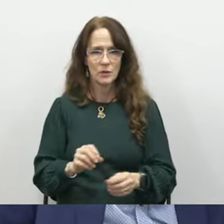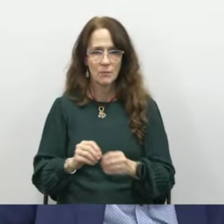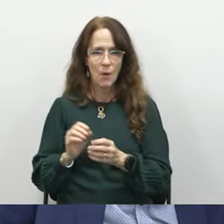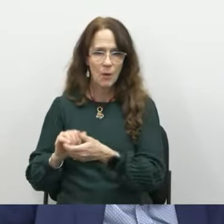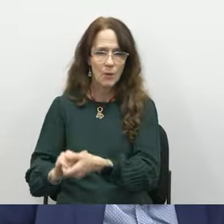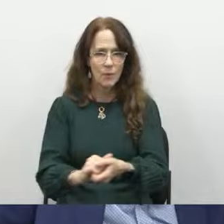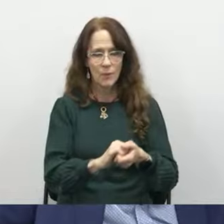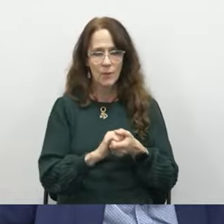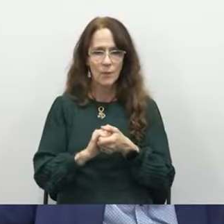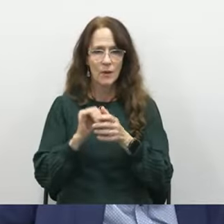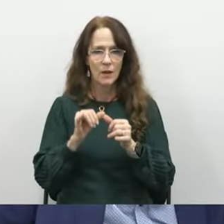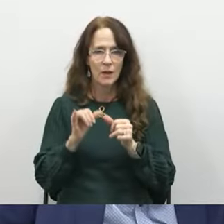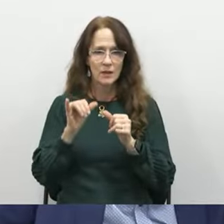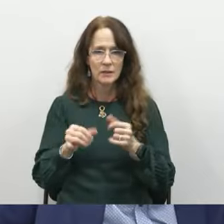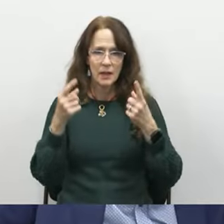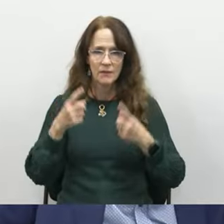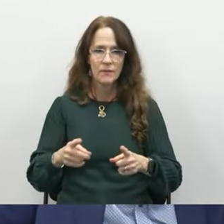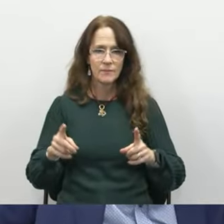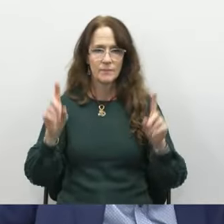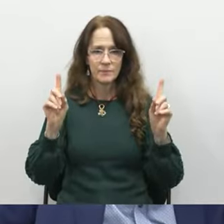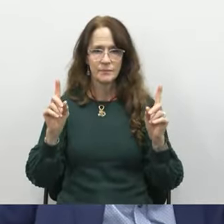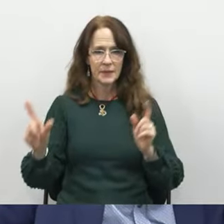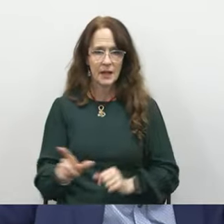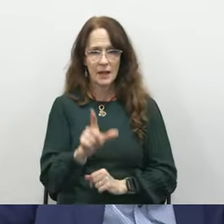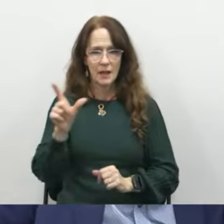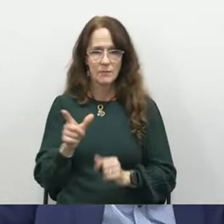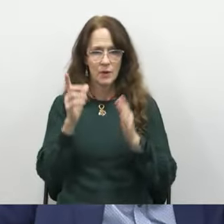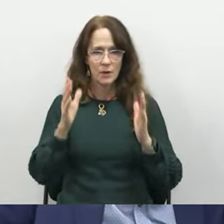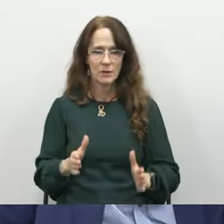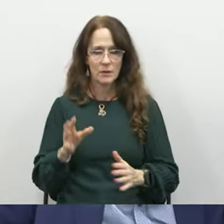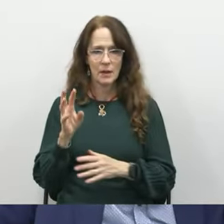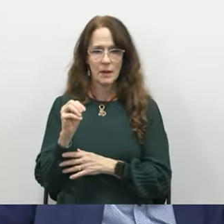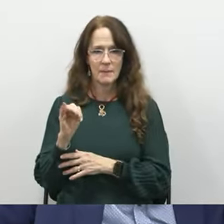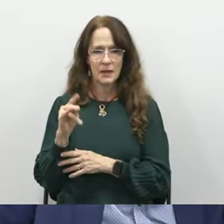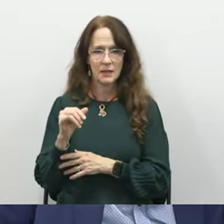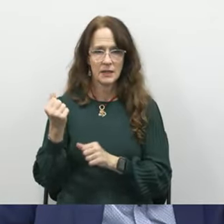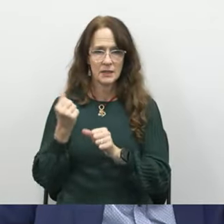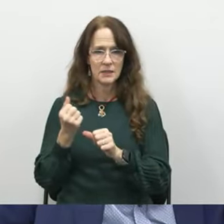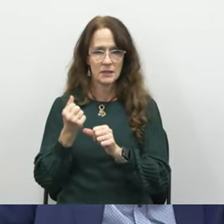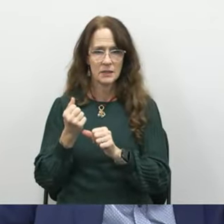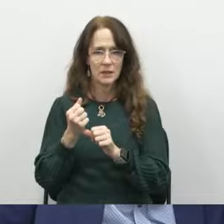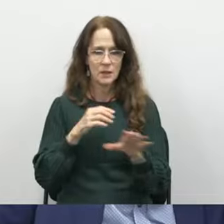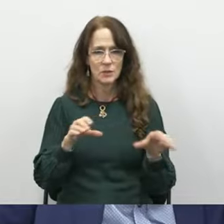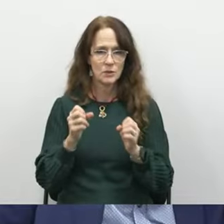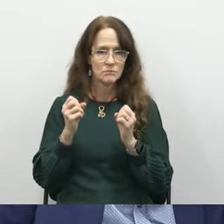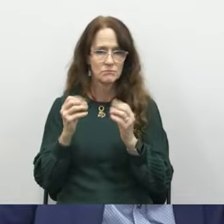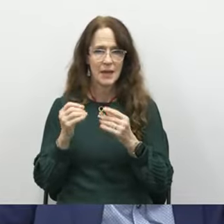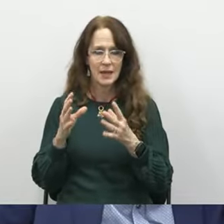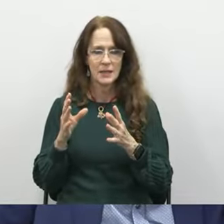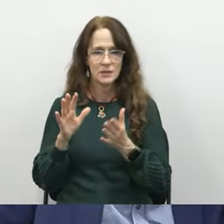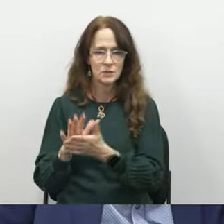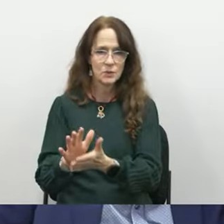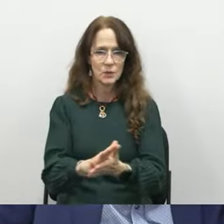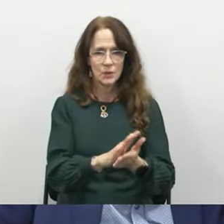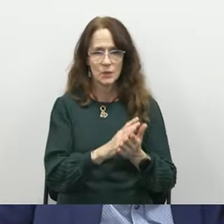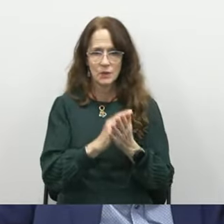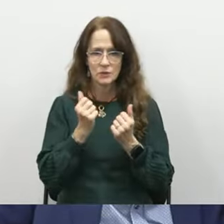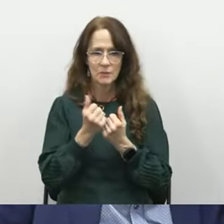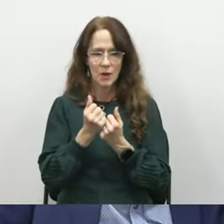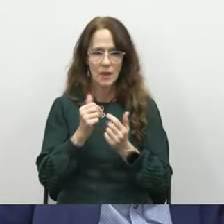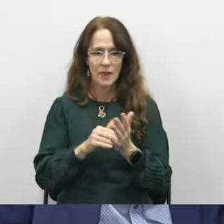and remains effective. Librarians and media assistants serve multiple sites, support thousands of students